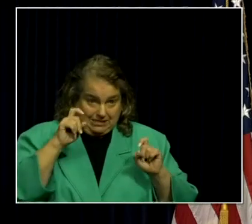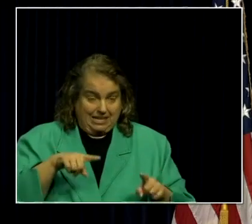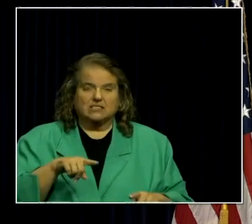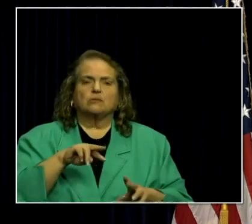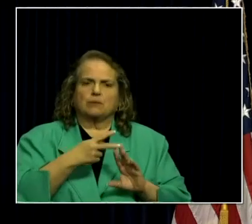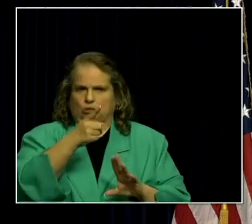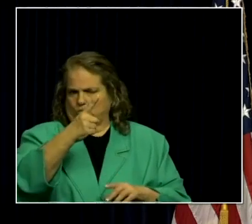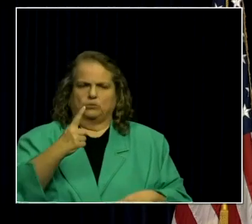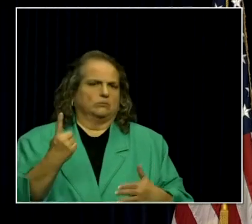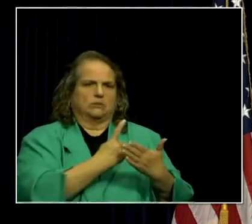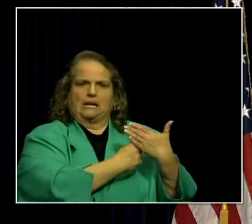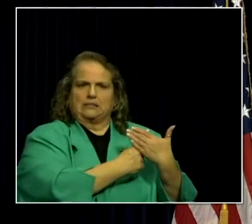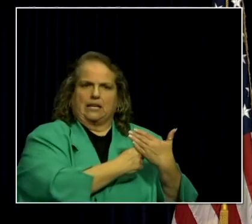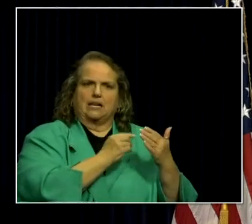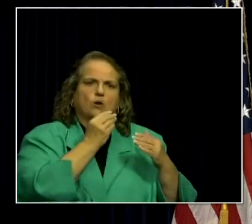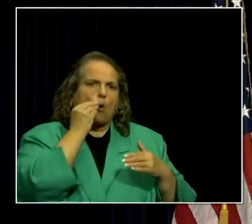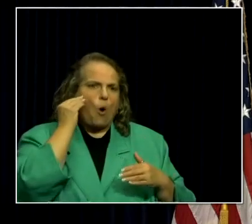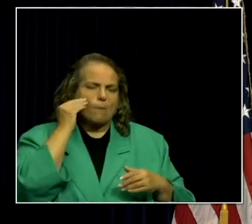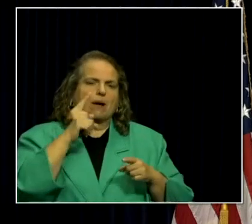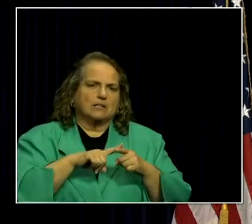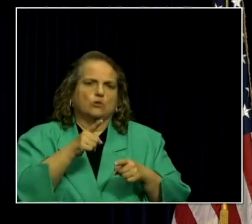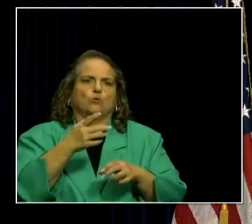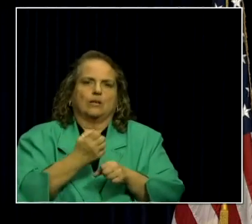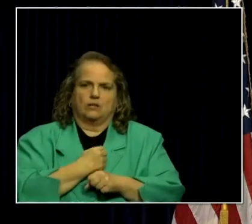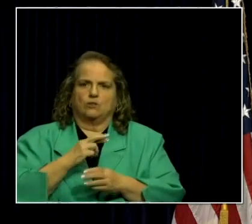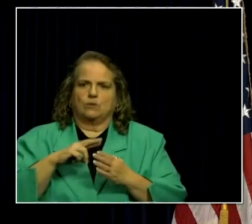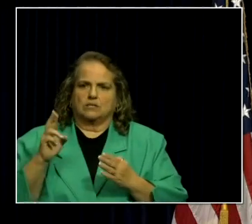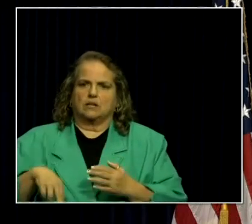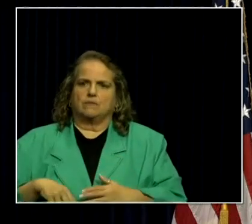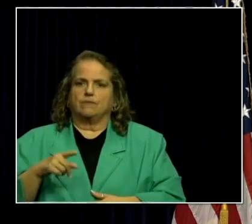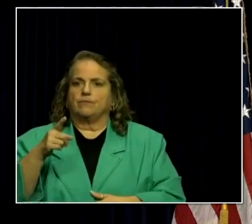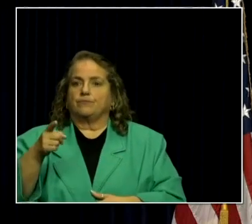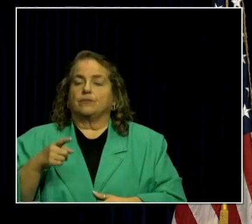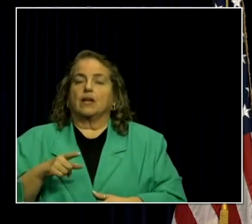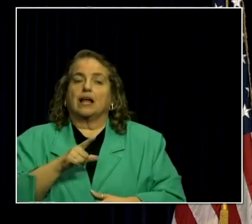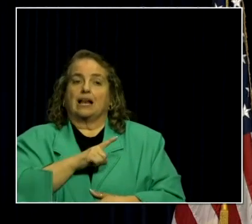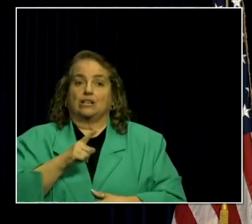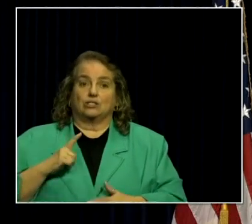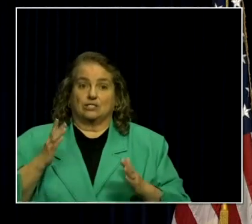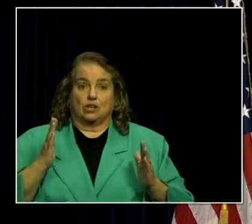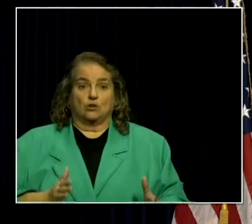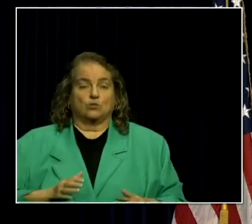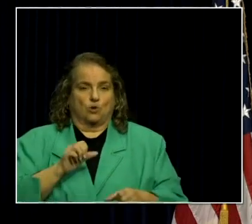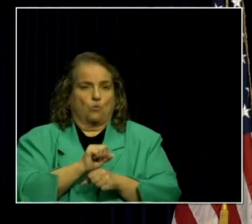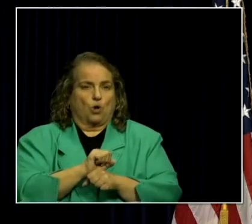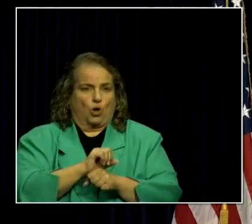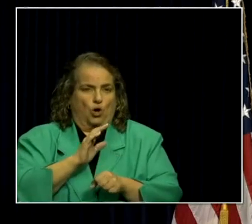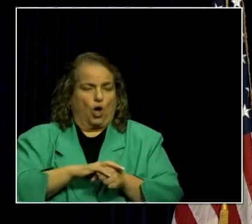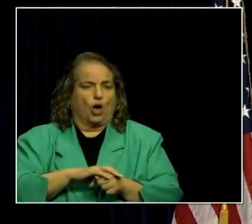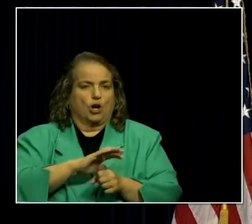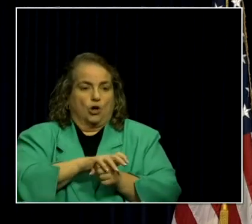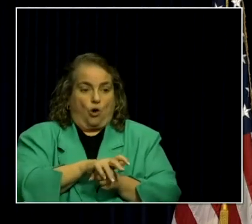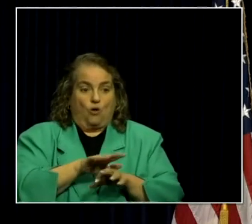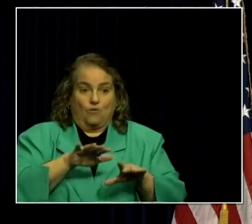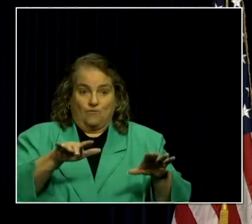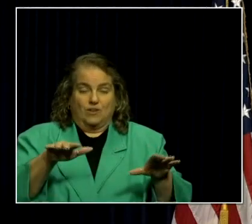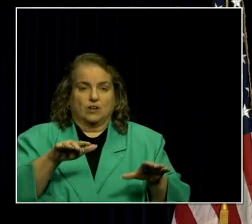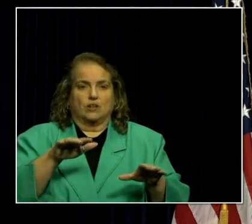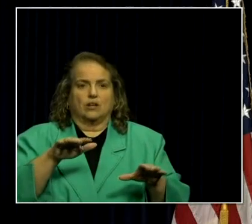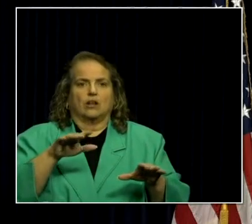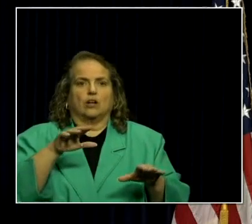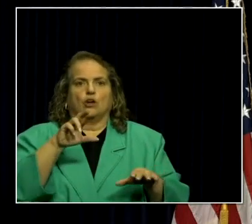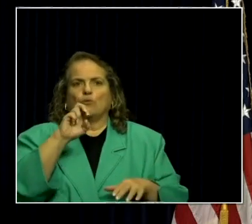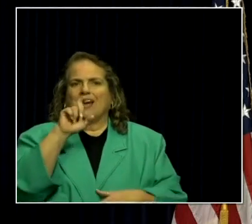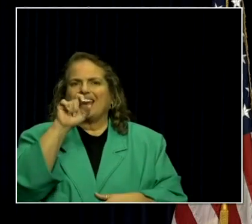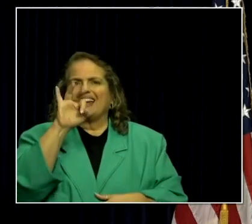get those results. Joe. General Assembly is working on a COVID relief bill today that they